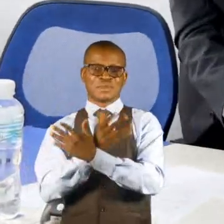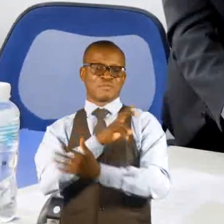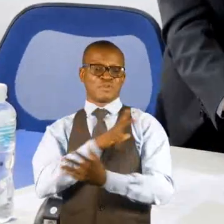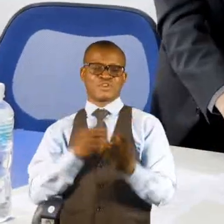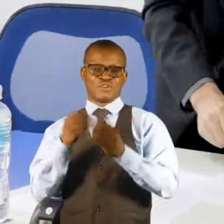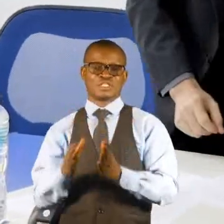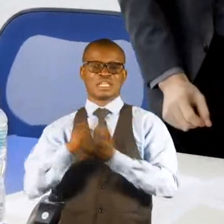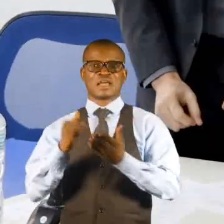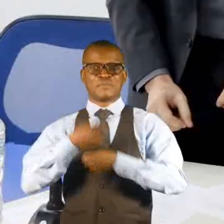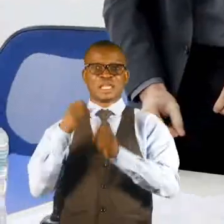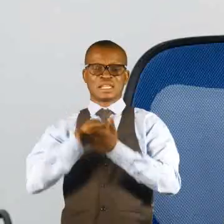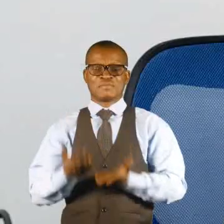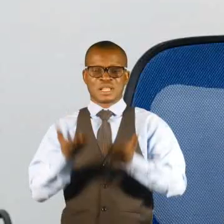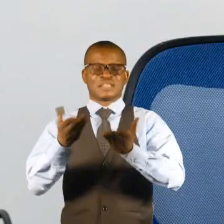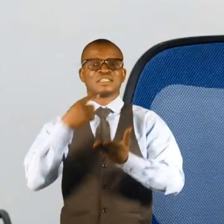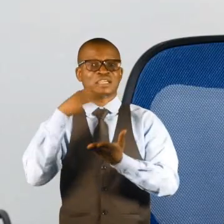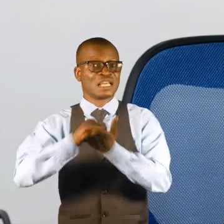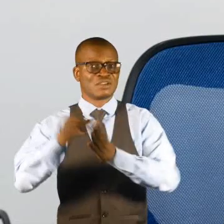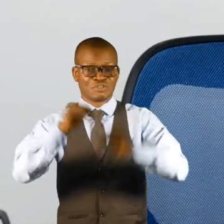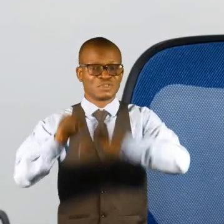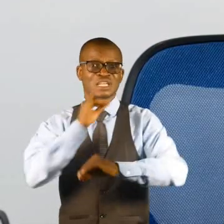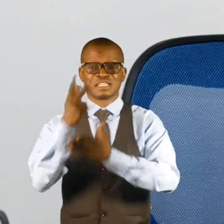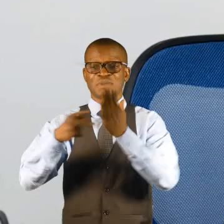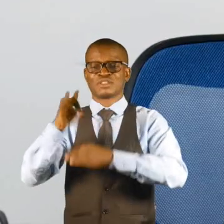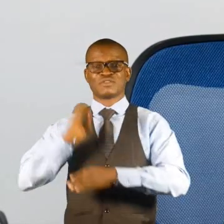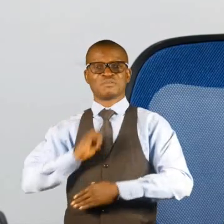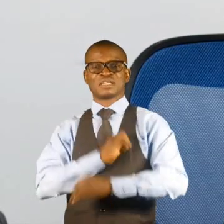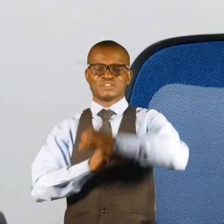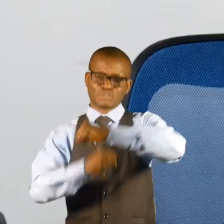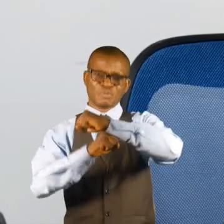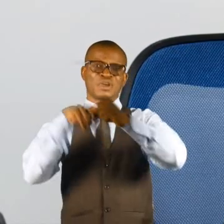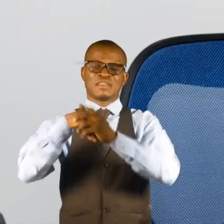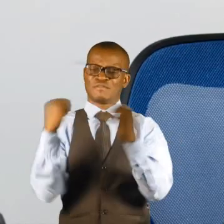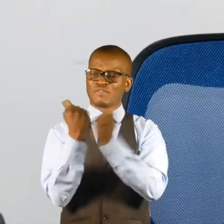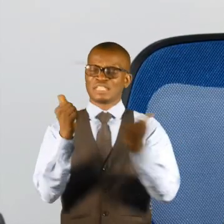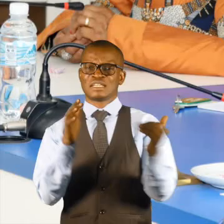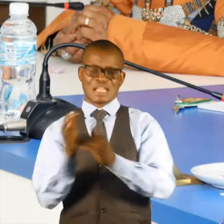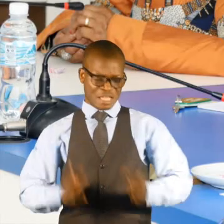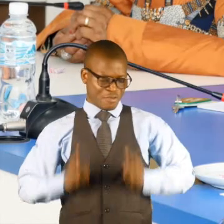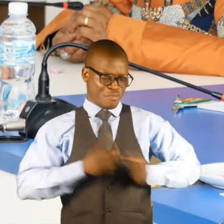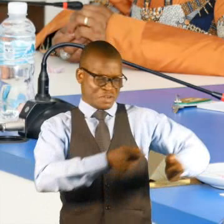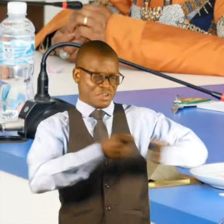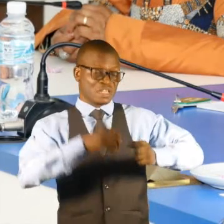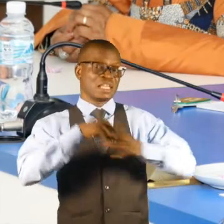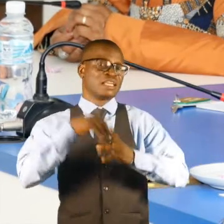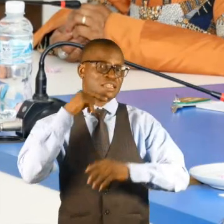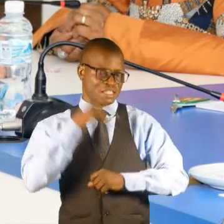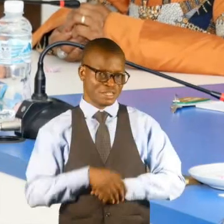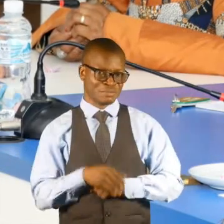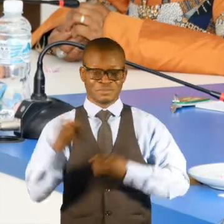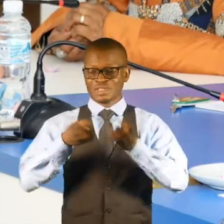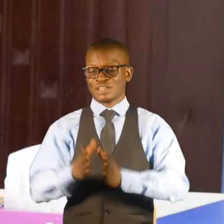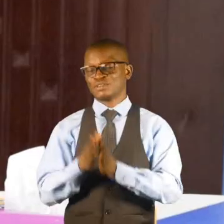Ritterhoff, German police liaison officer who made the presentation, said that the donation is part of the embassy's support in the fight against human trafficking